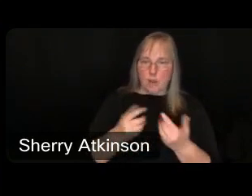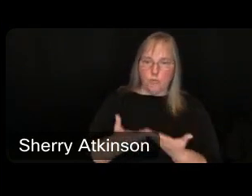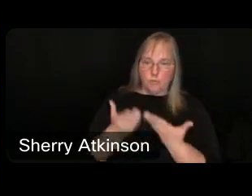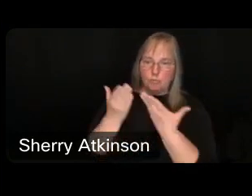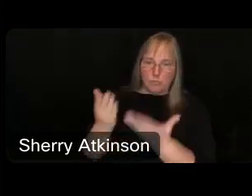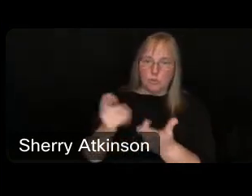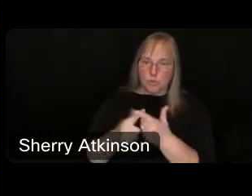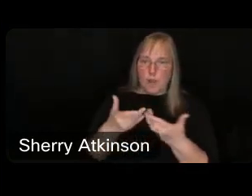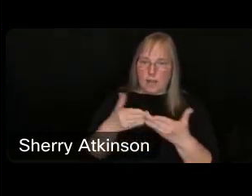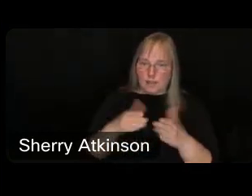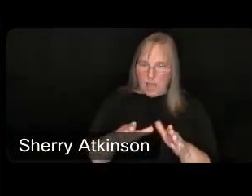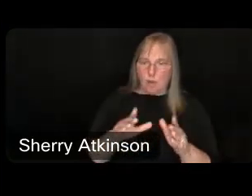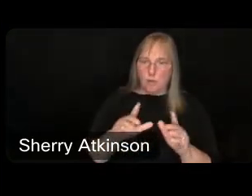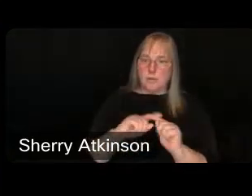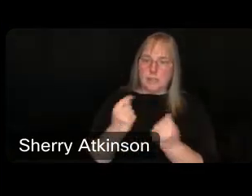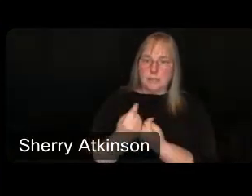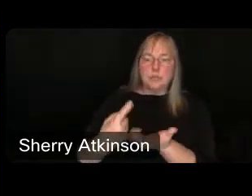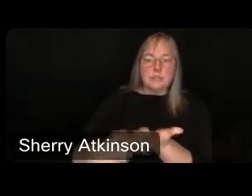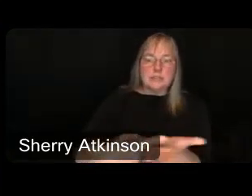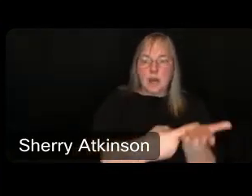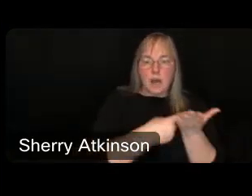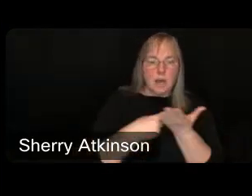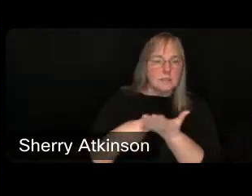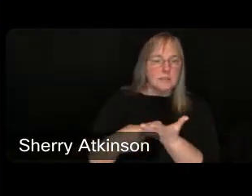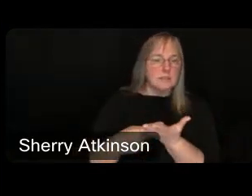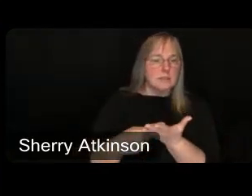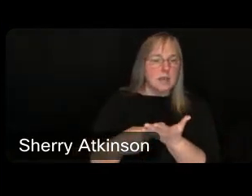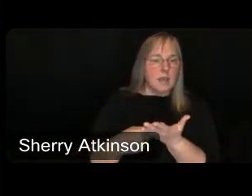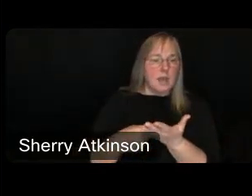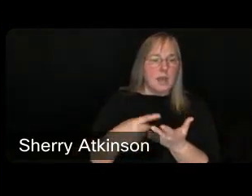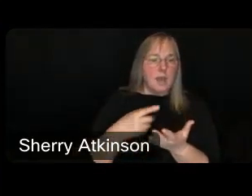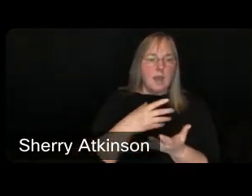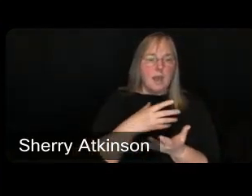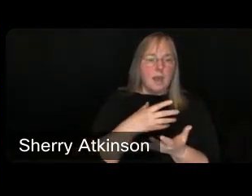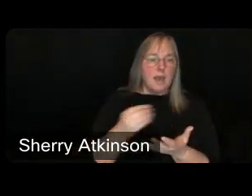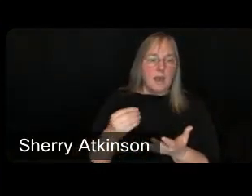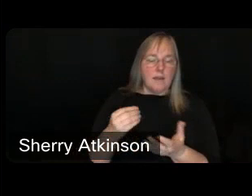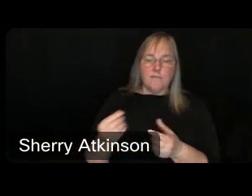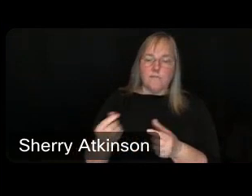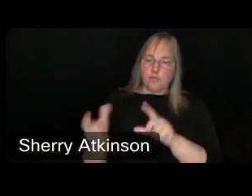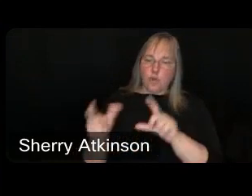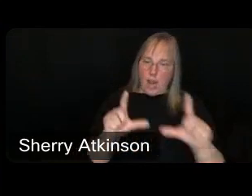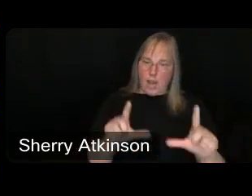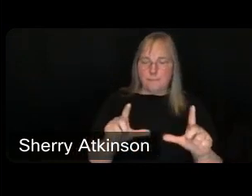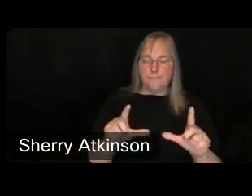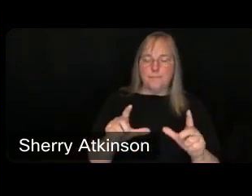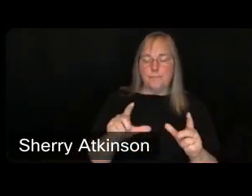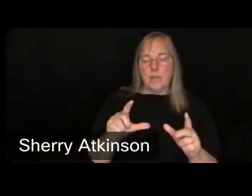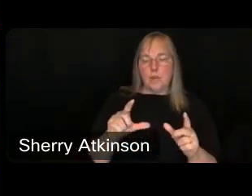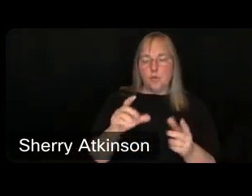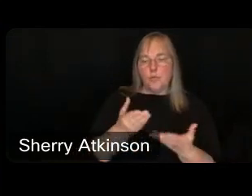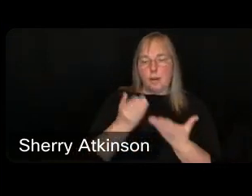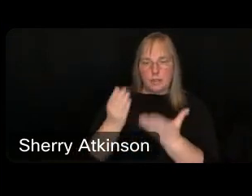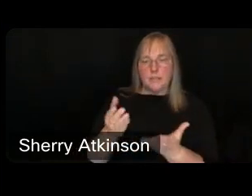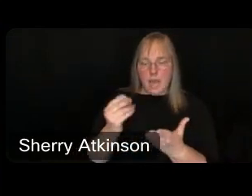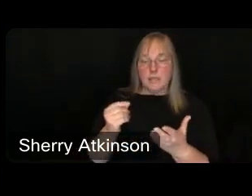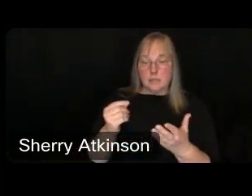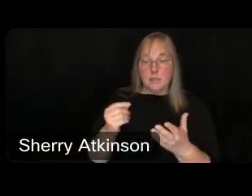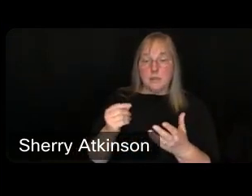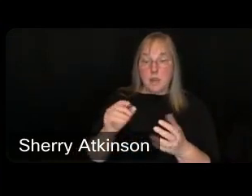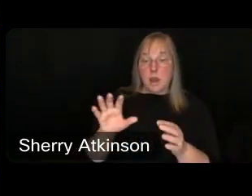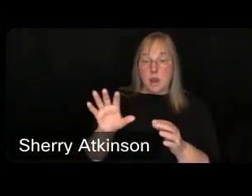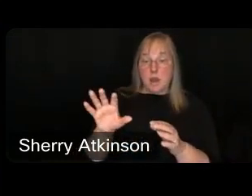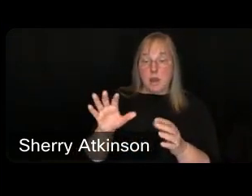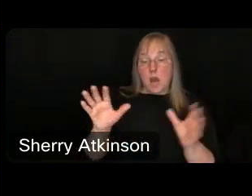to discuss and frame the recommendations there, and then a small team out of the full committee will try